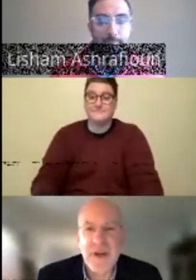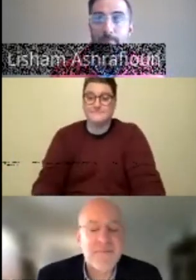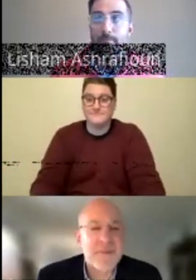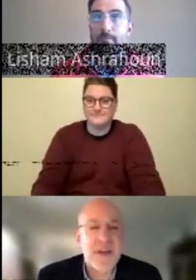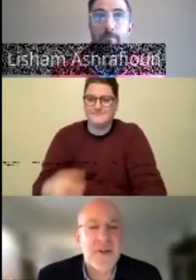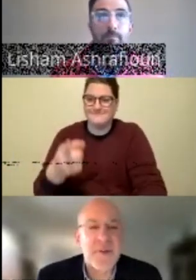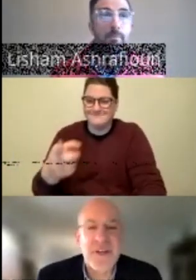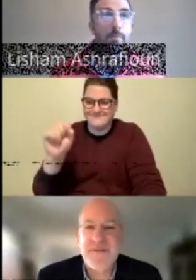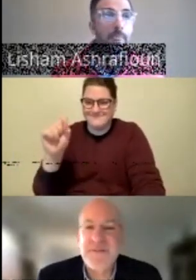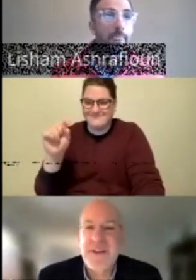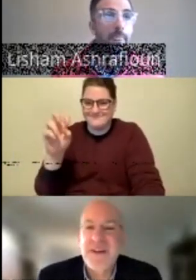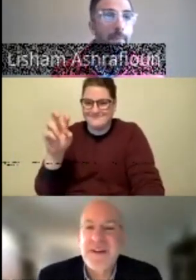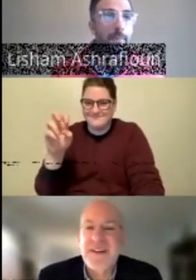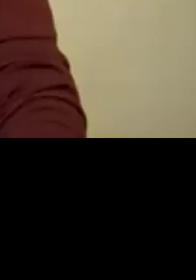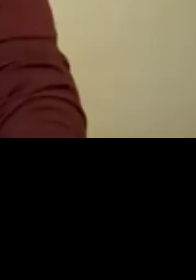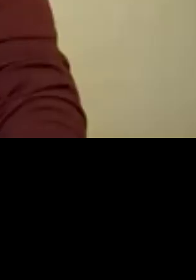Okay, thank you, Lee.